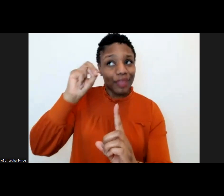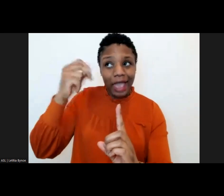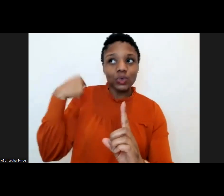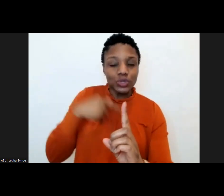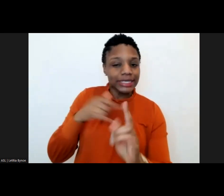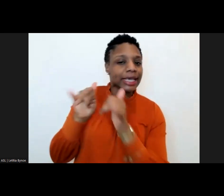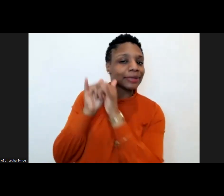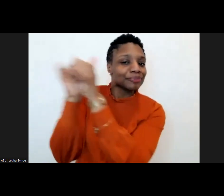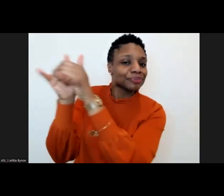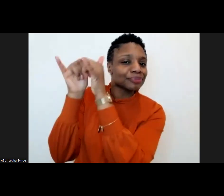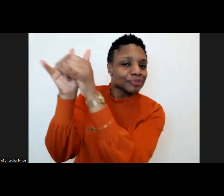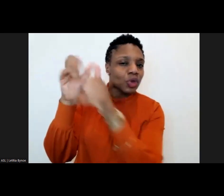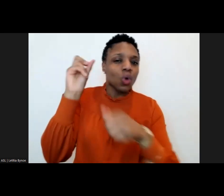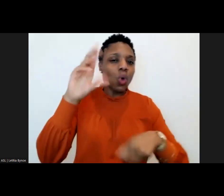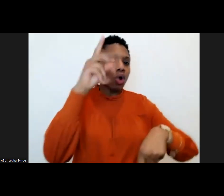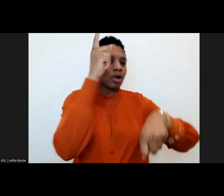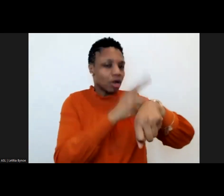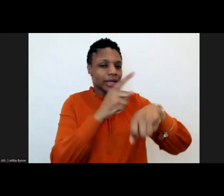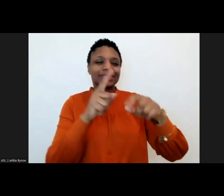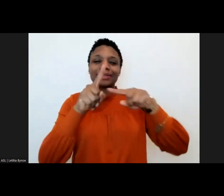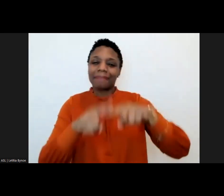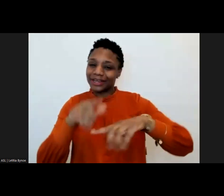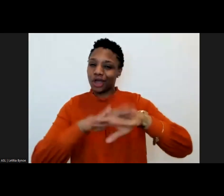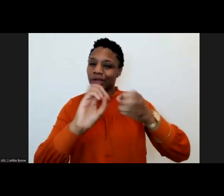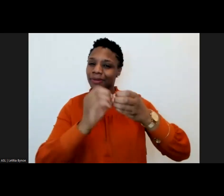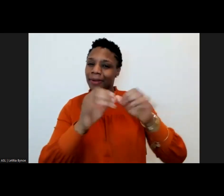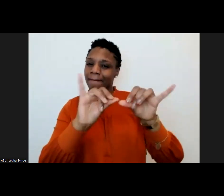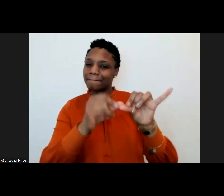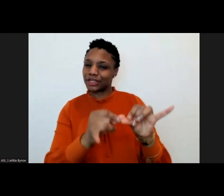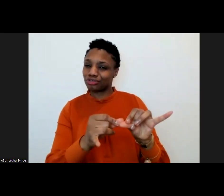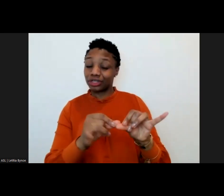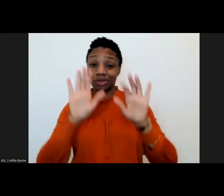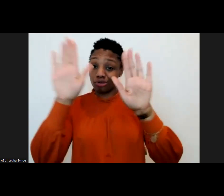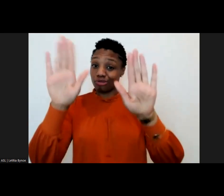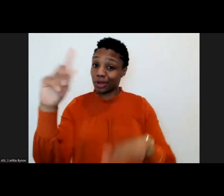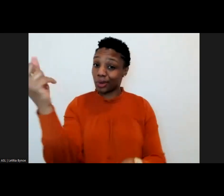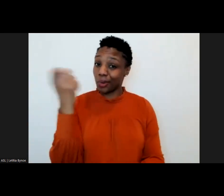align with those metrics. But again, another great question. Thanks.